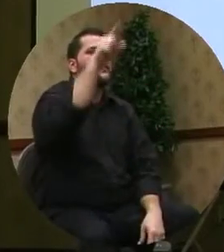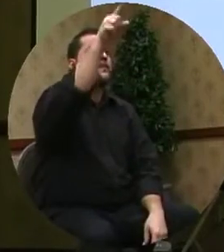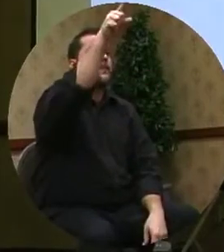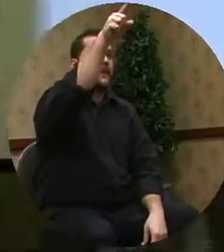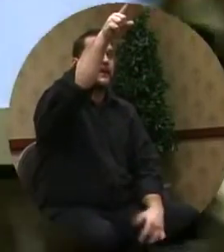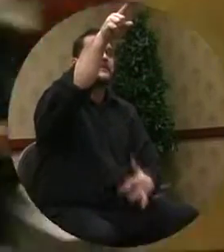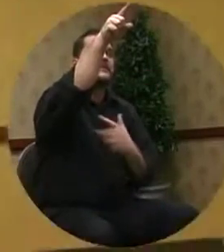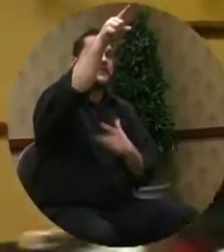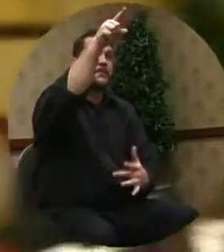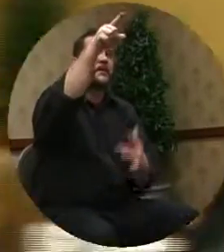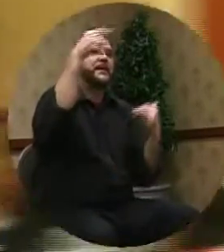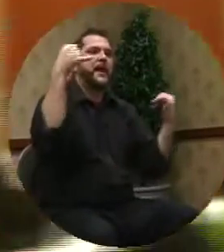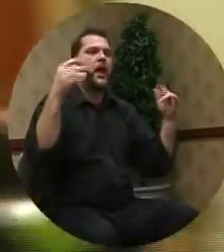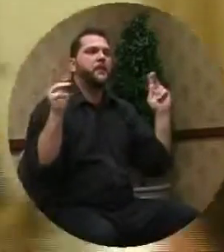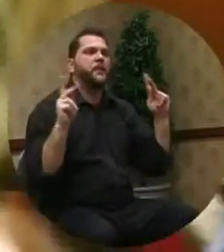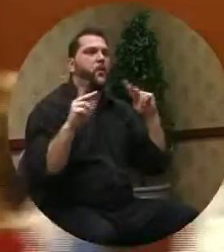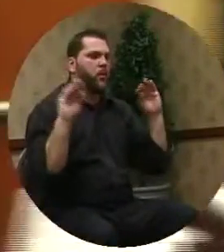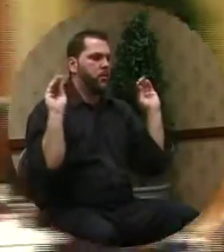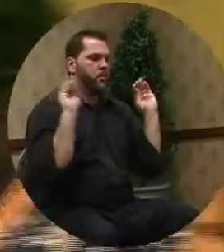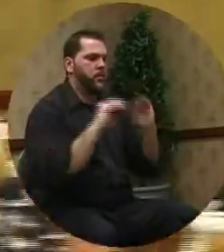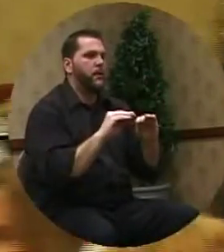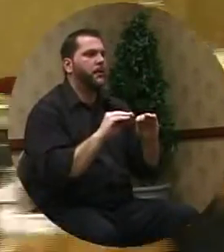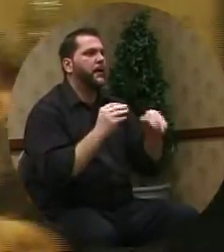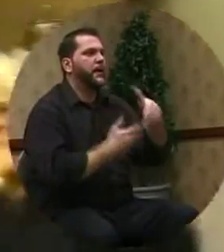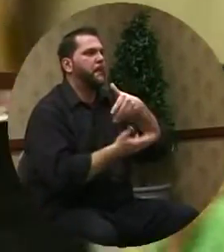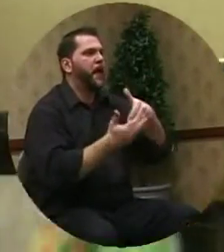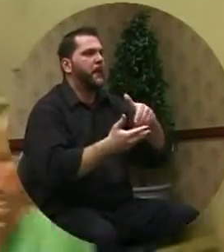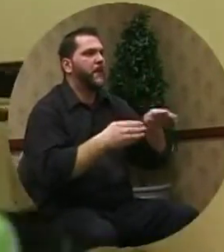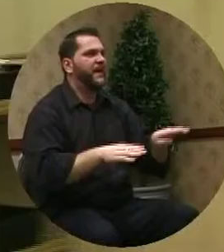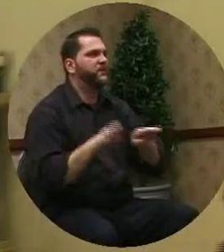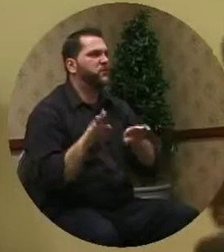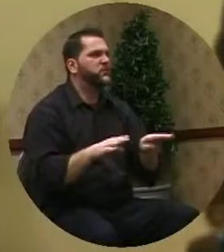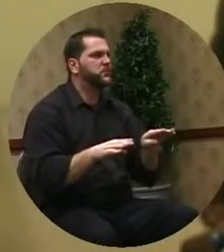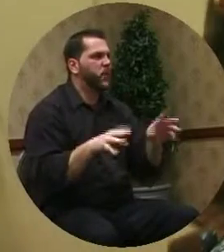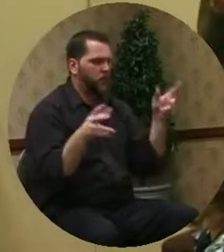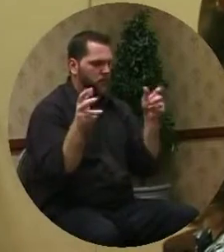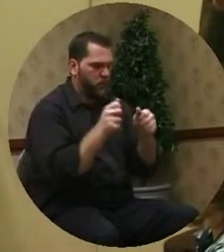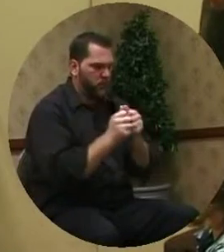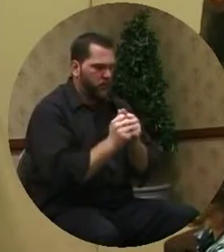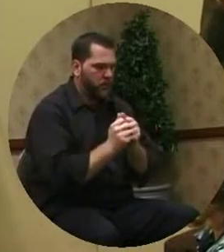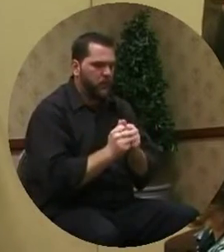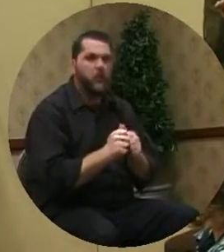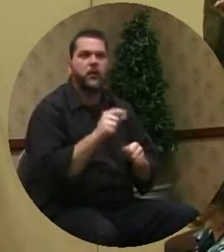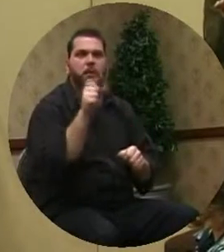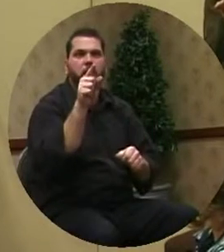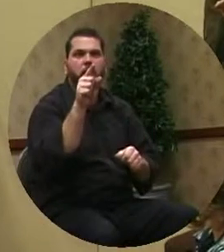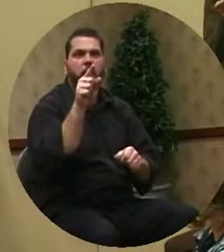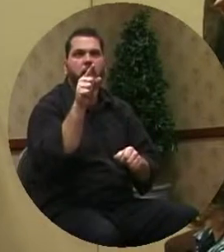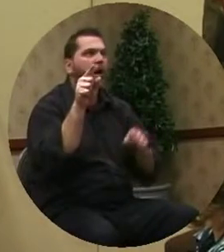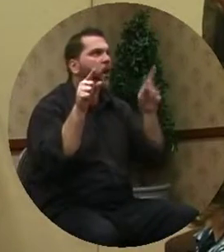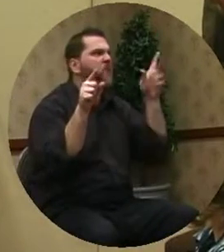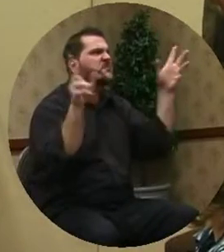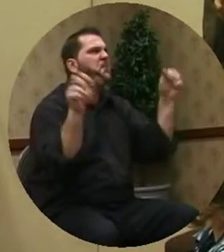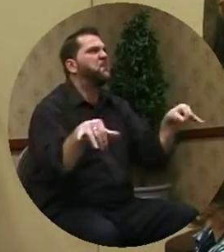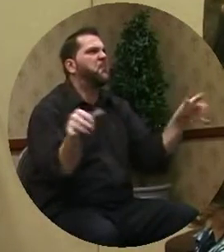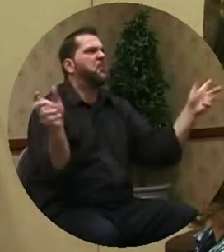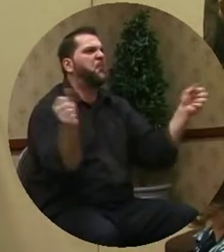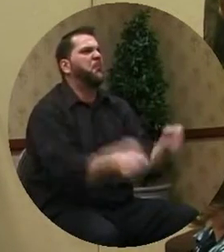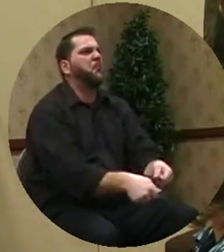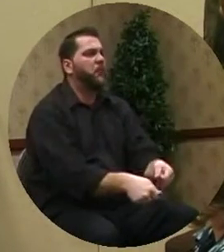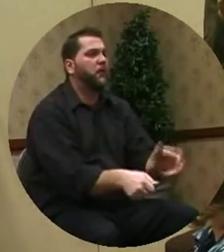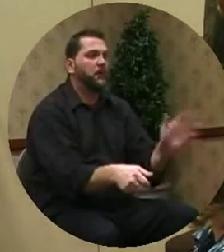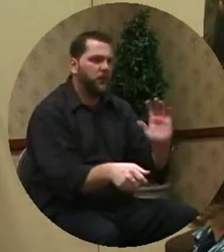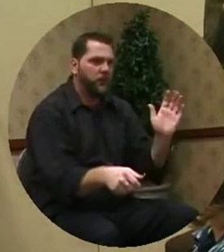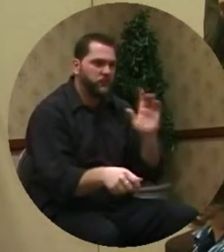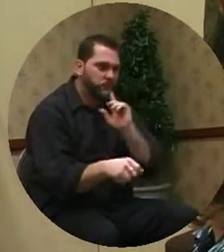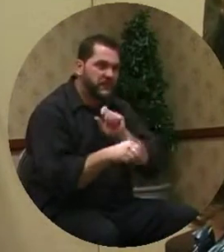behaviors together because the child does all of these things, but they don't realize that each behavior has a function, and if they group